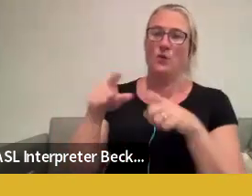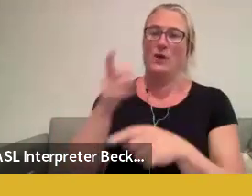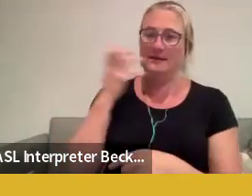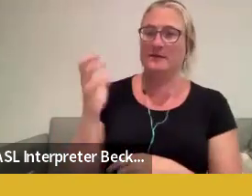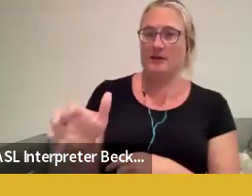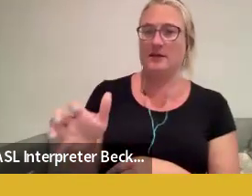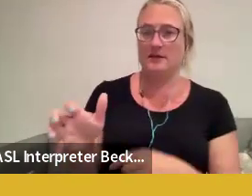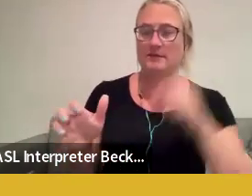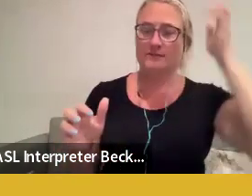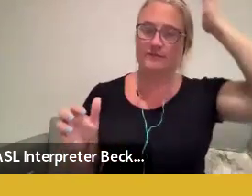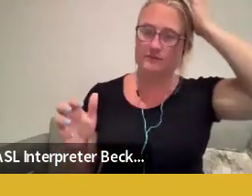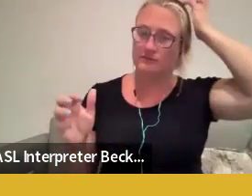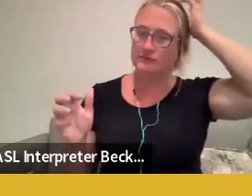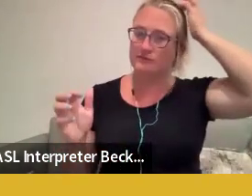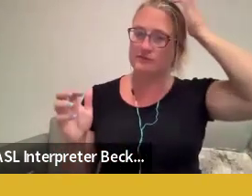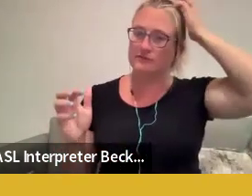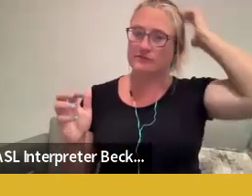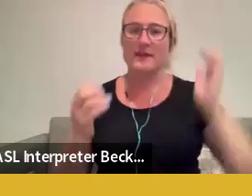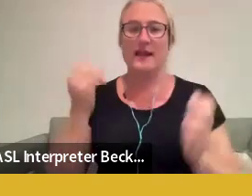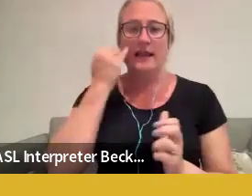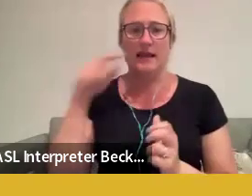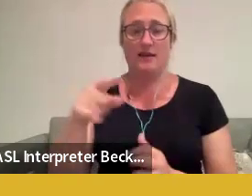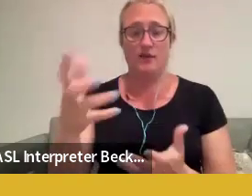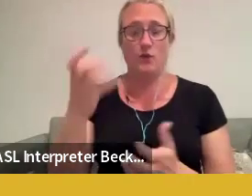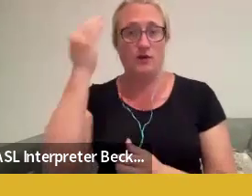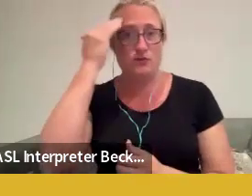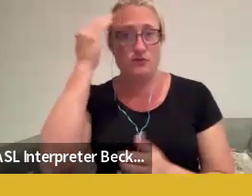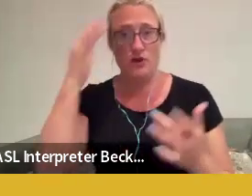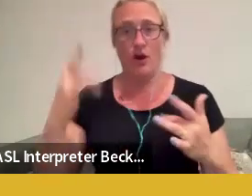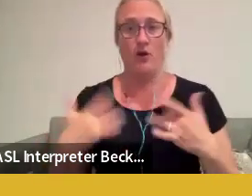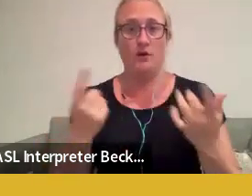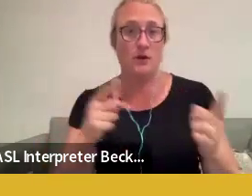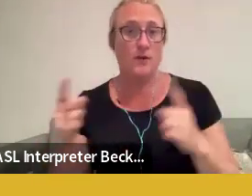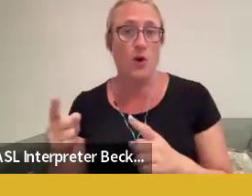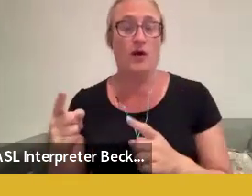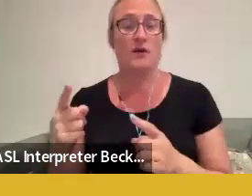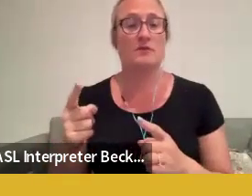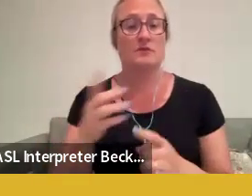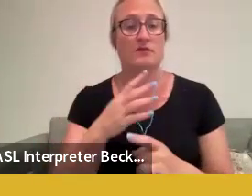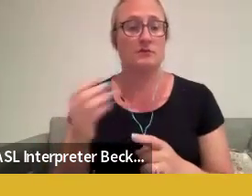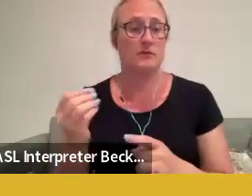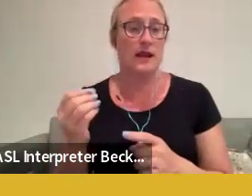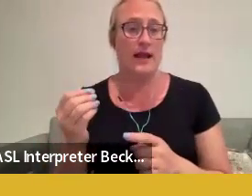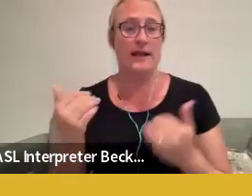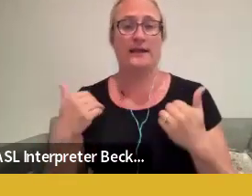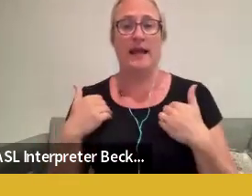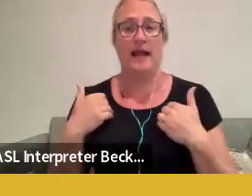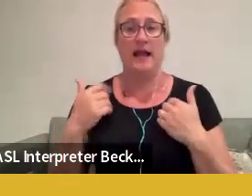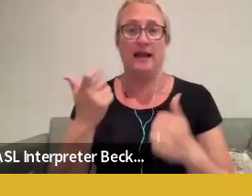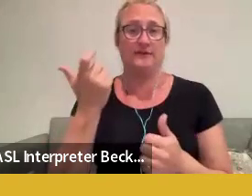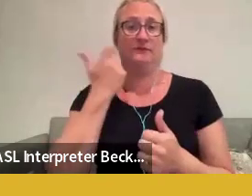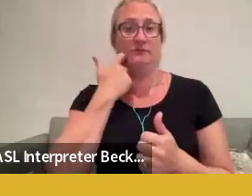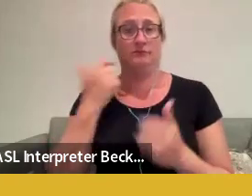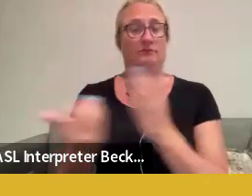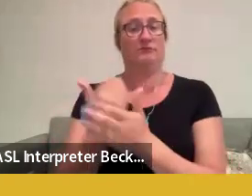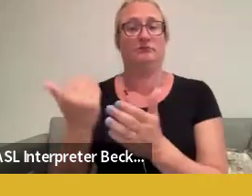you want to stay in the loop and if you want to stay in the loop and have most of the up-to-date information that's going